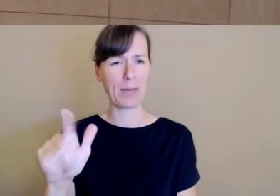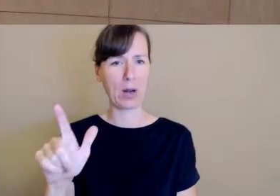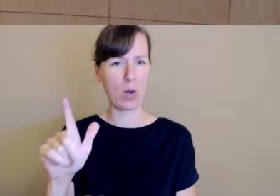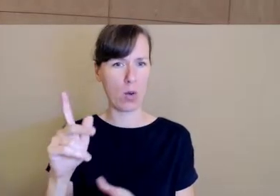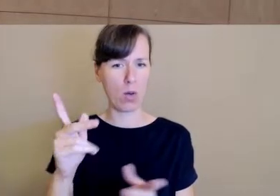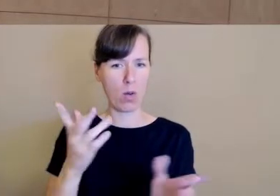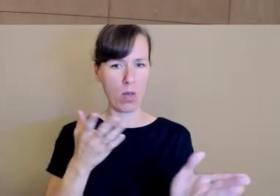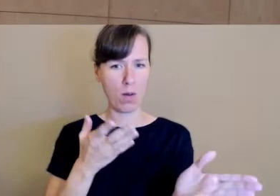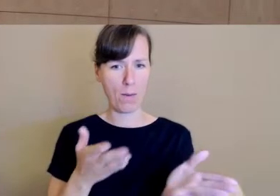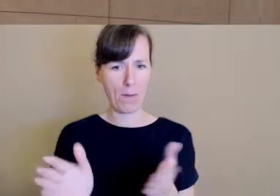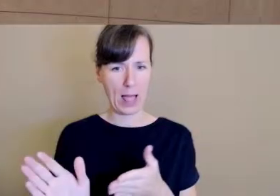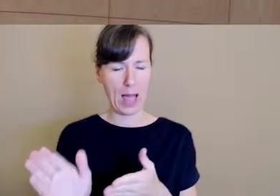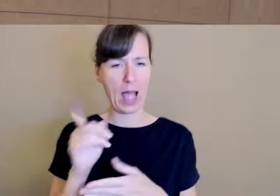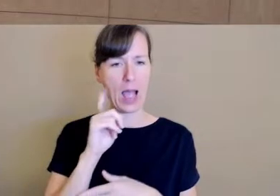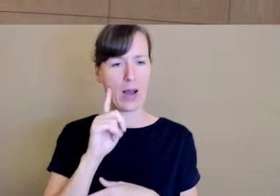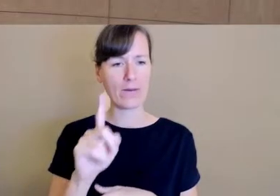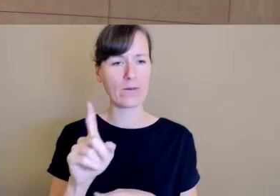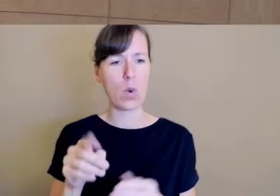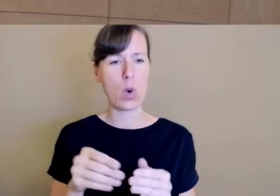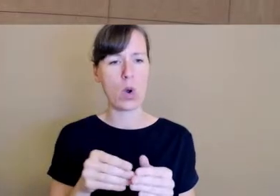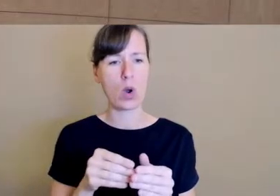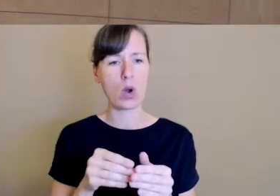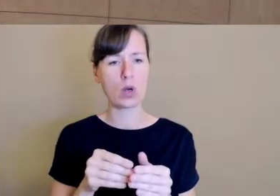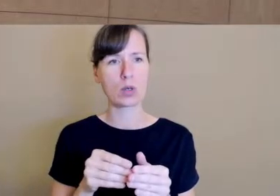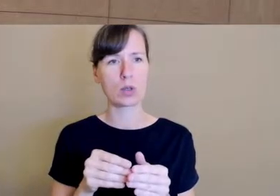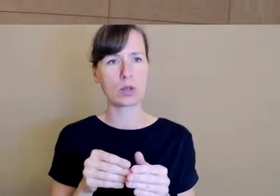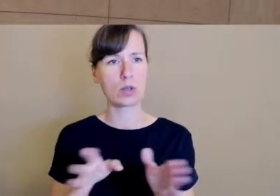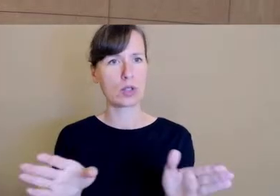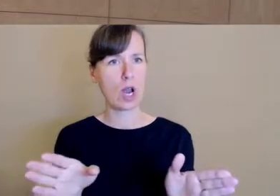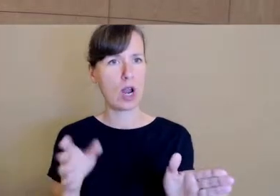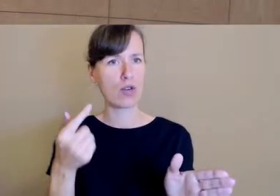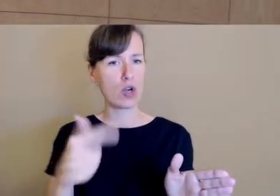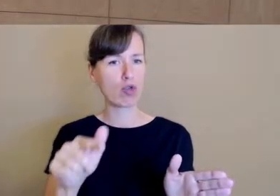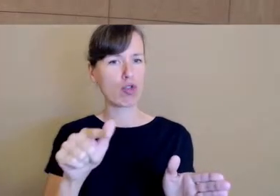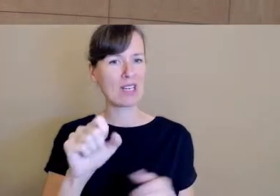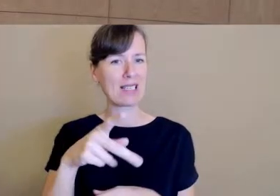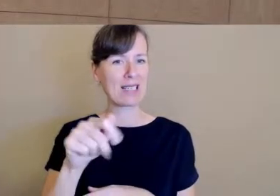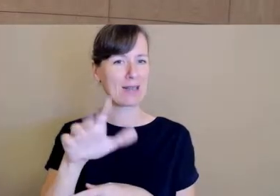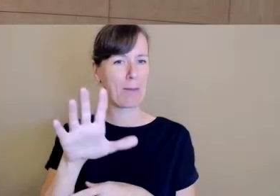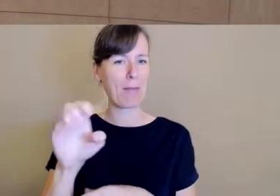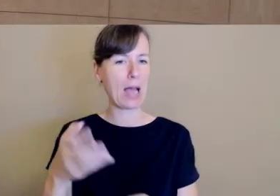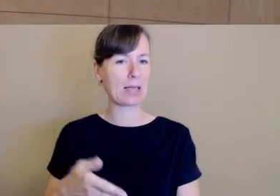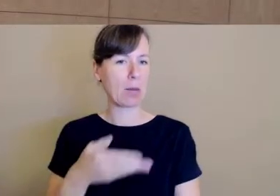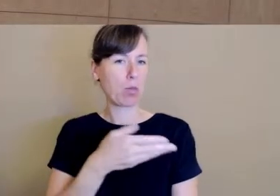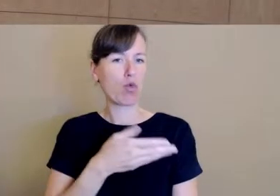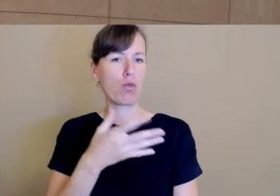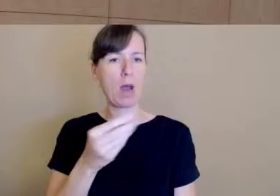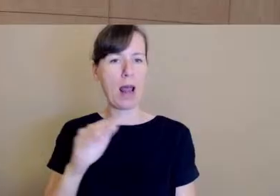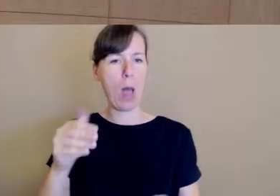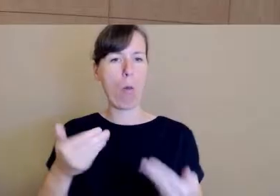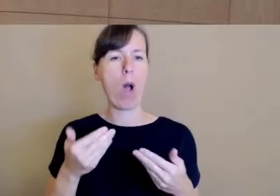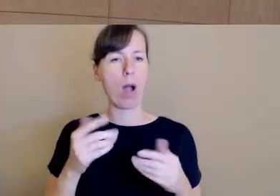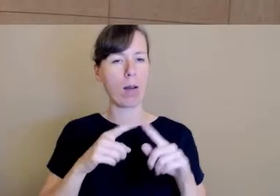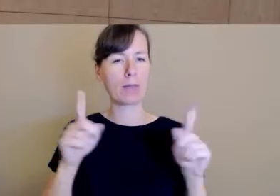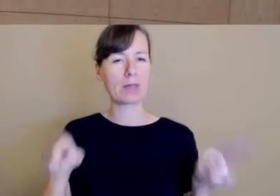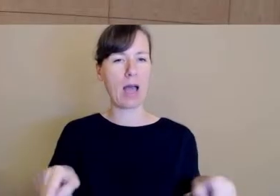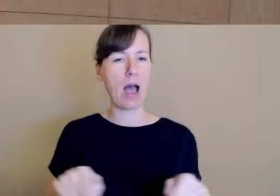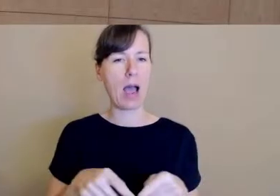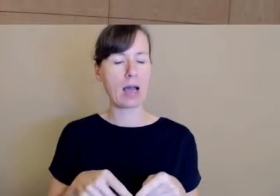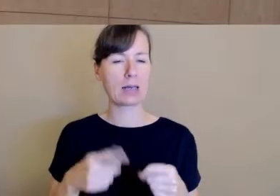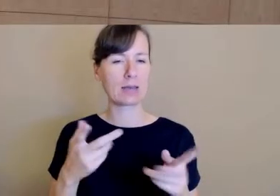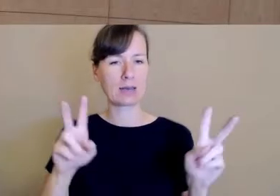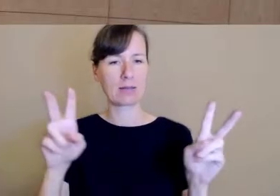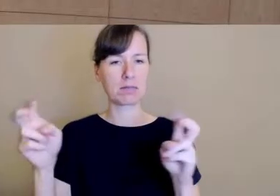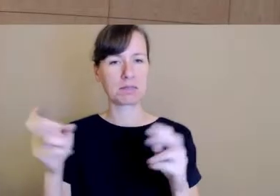for generally, I think we called it green space improvement and welcome signs last year. There is no